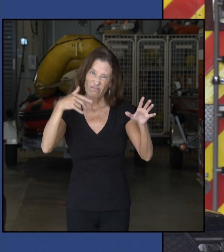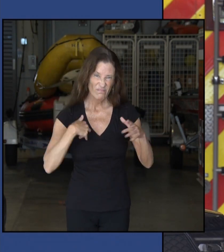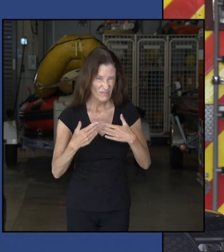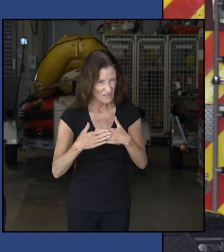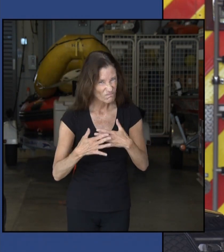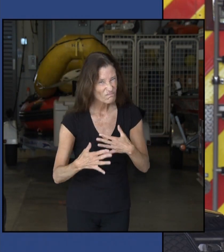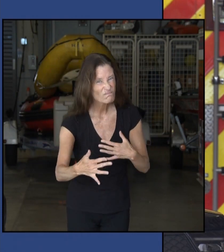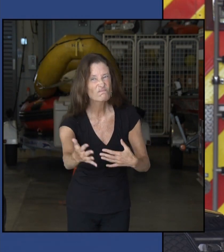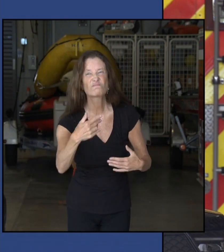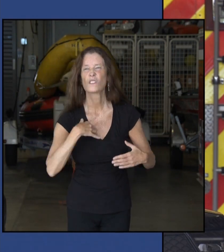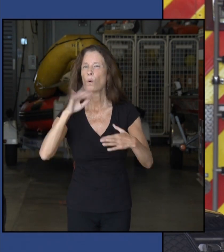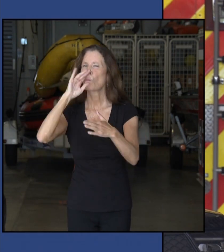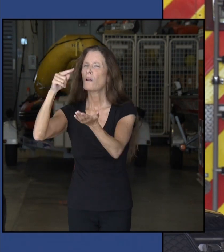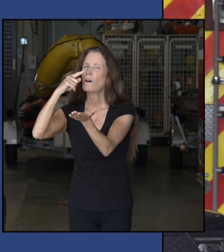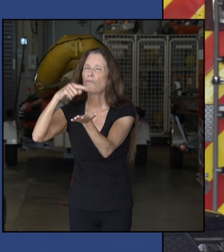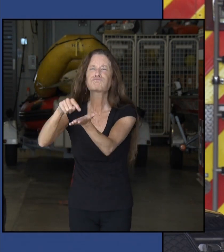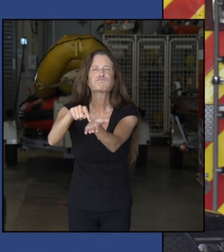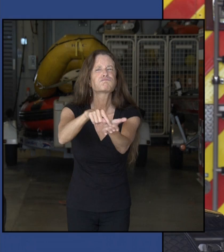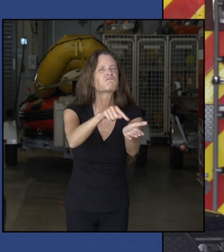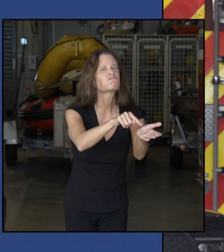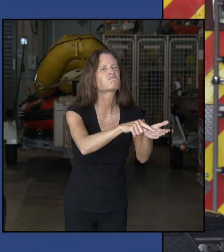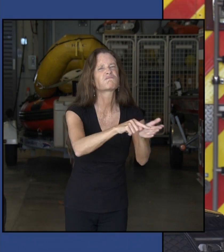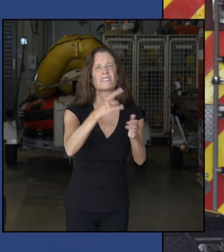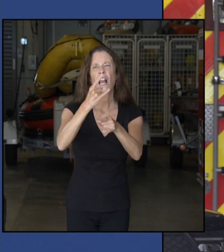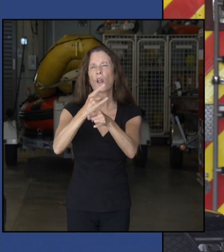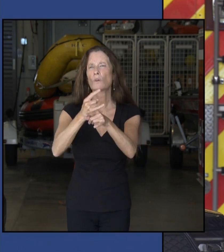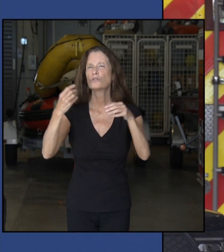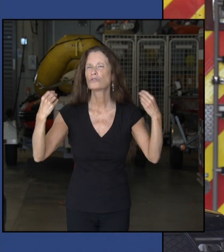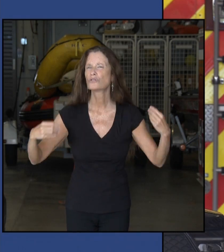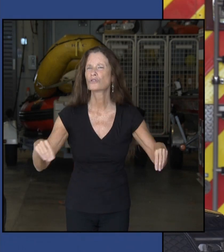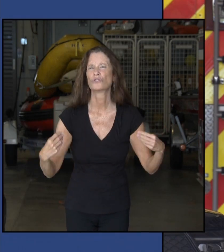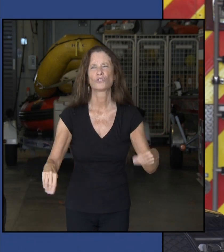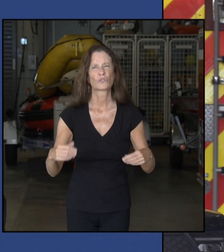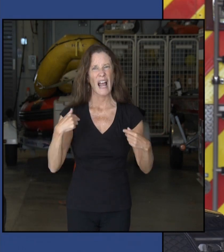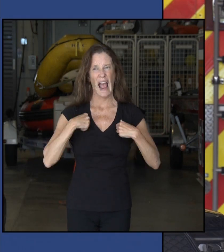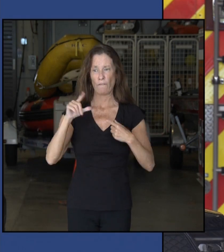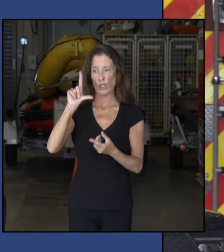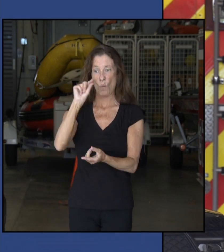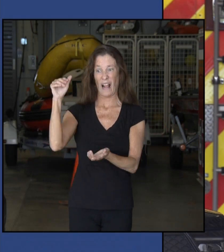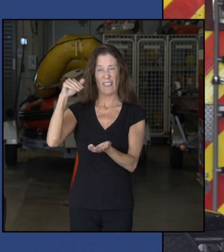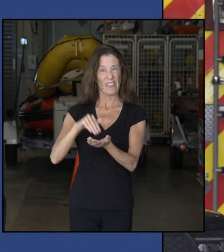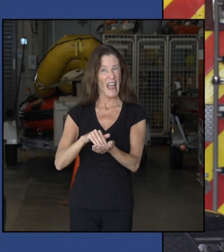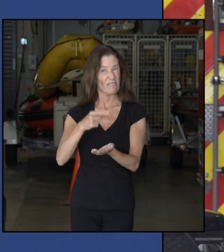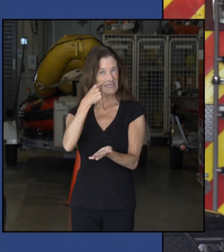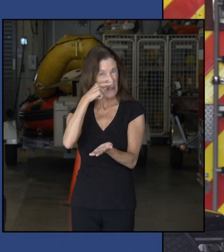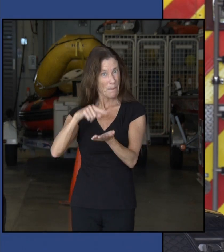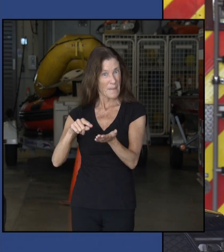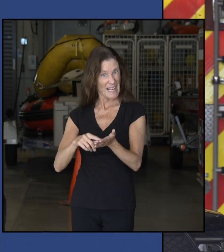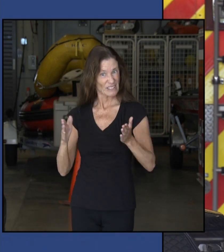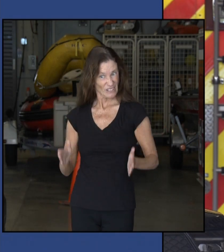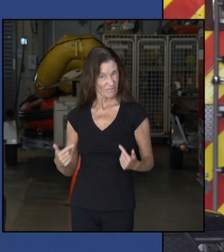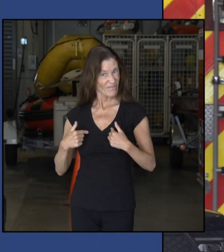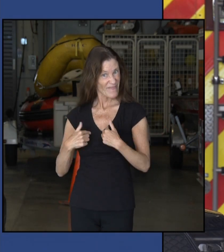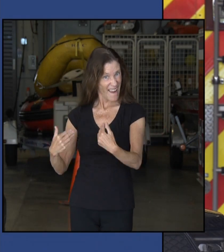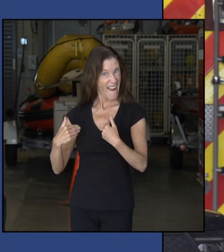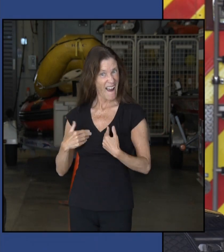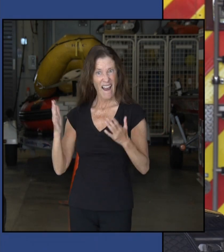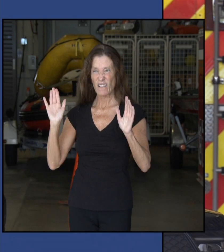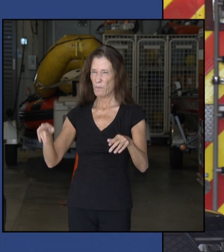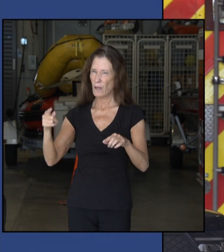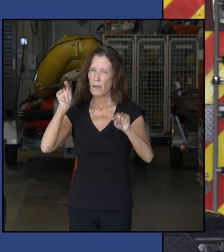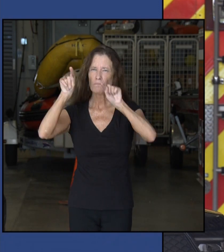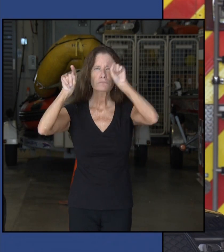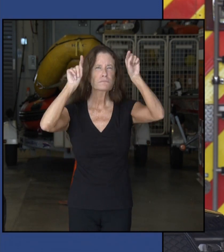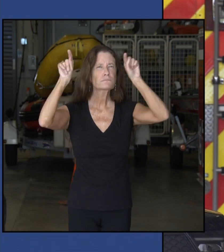they conducted nearly 20,000 inspections statewide. To put that in perspective, there are about 15,000 licensed